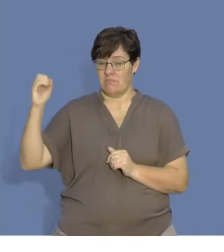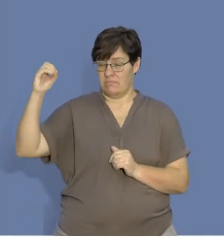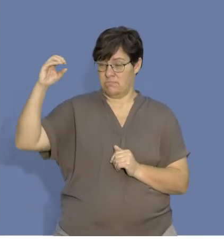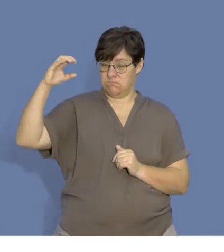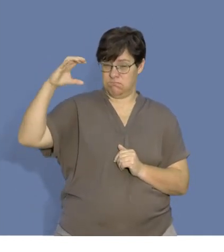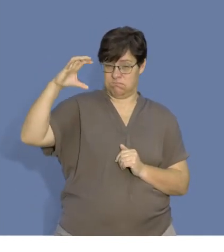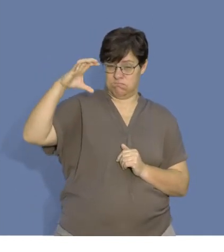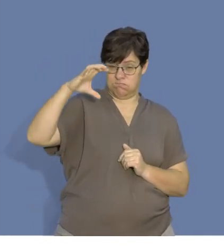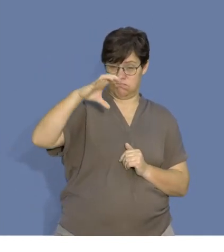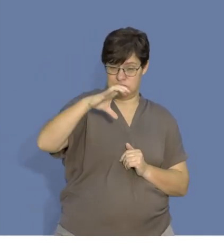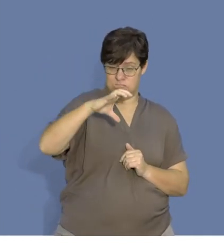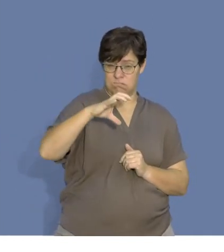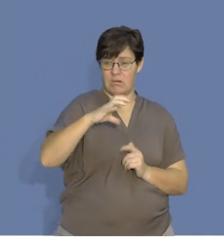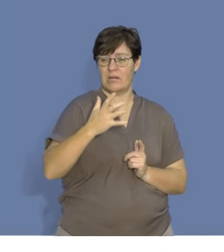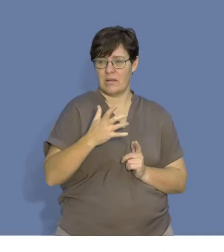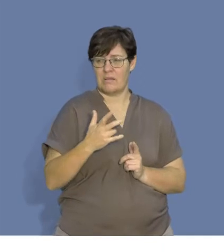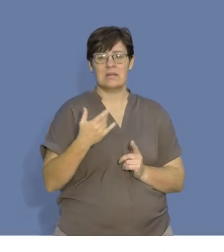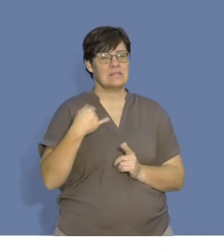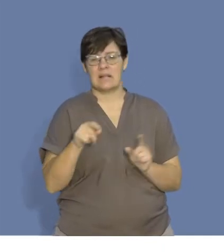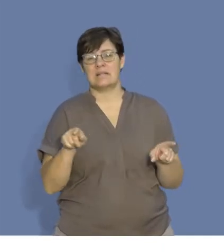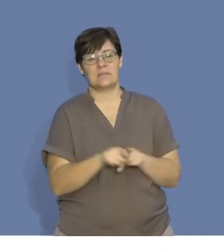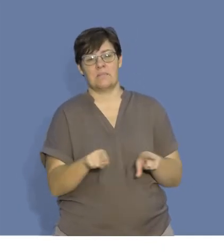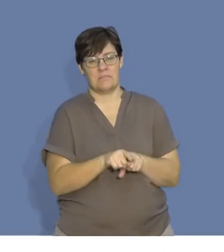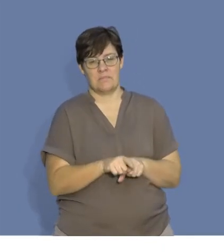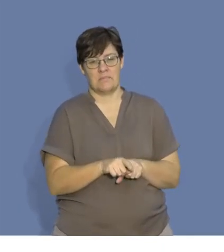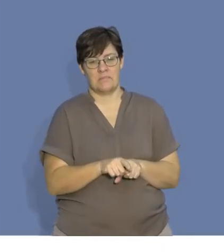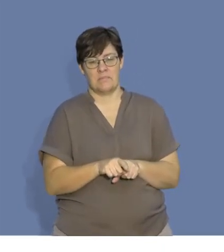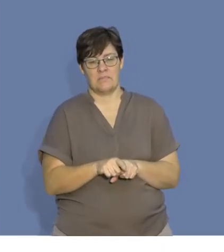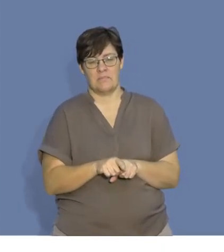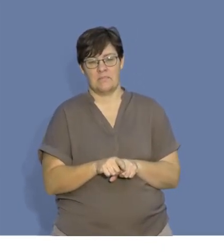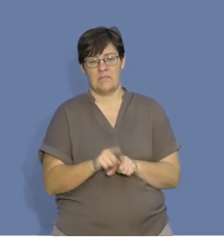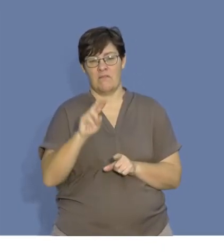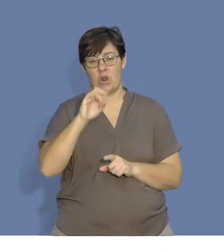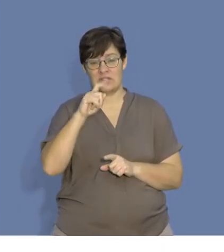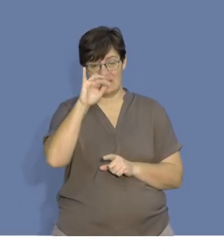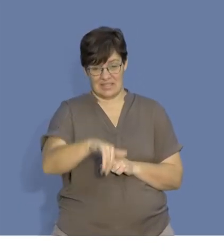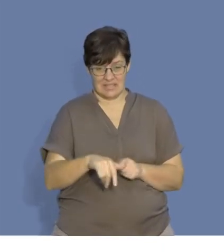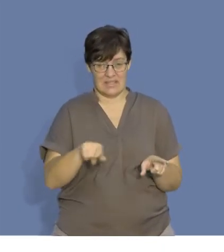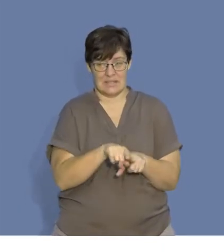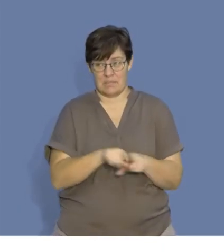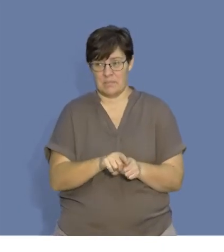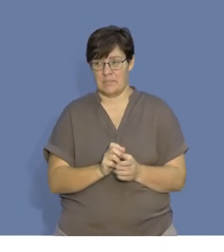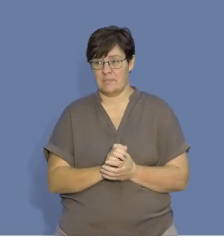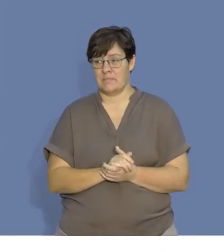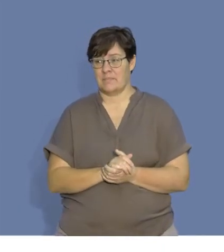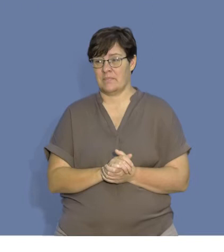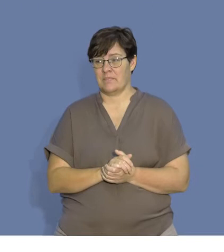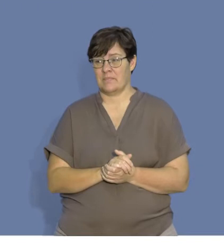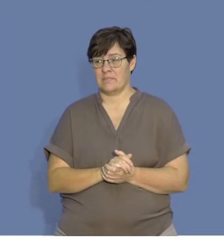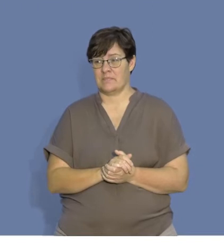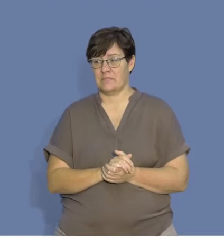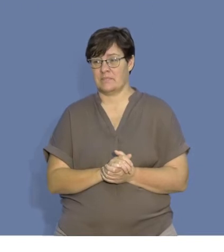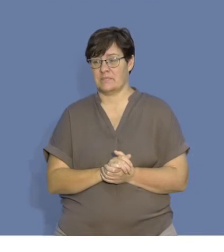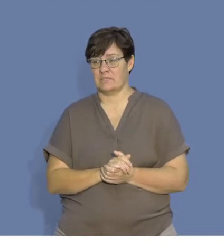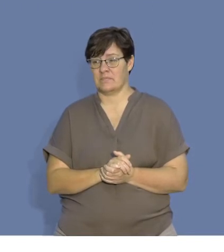brighter, but it still has the same velocity. That's quite important. If I go